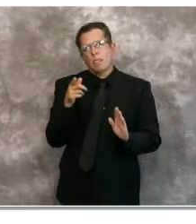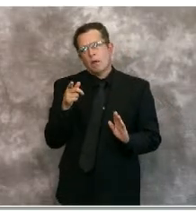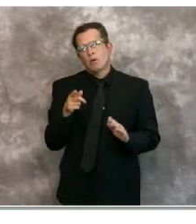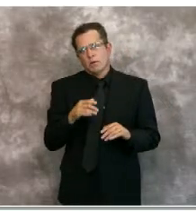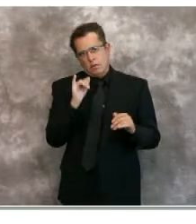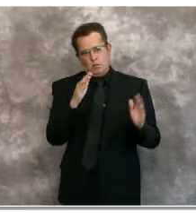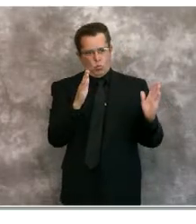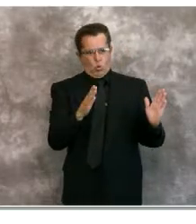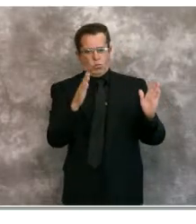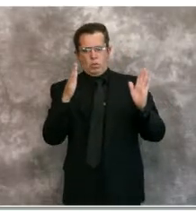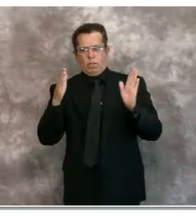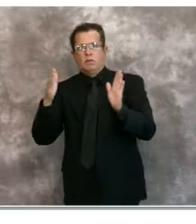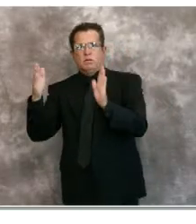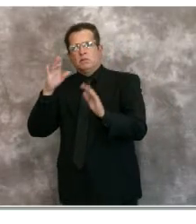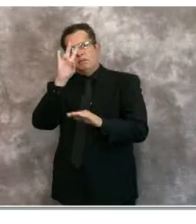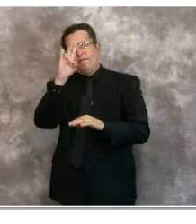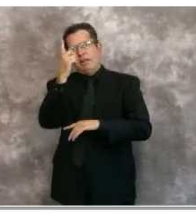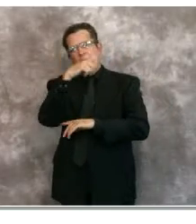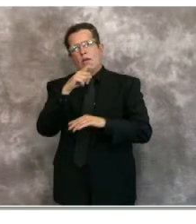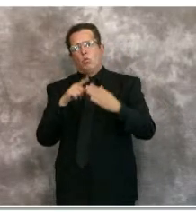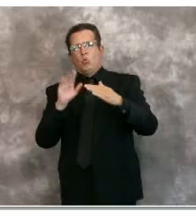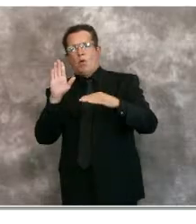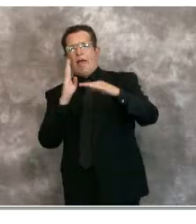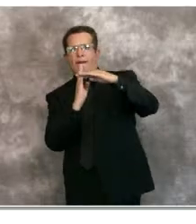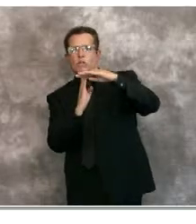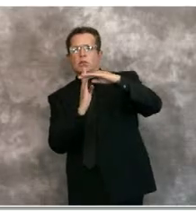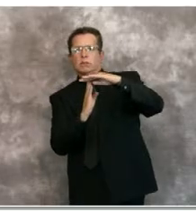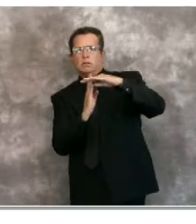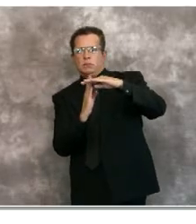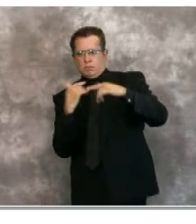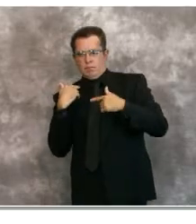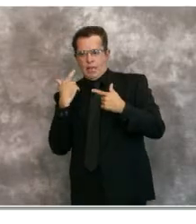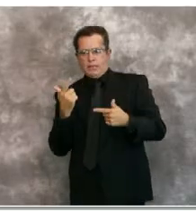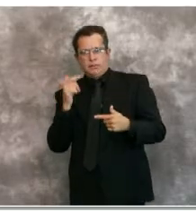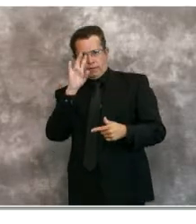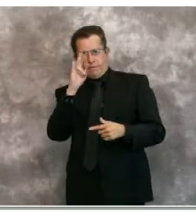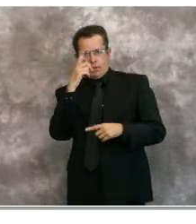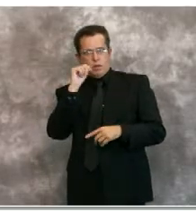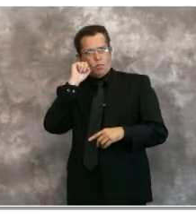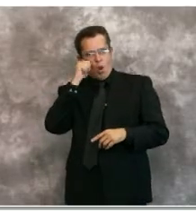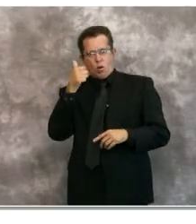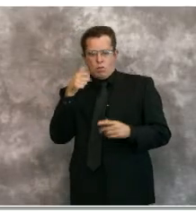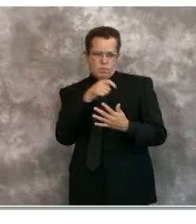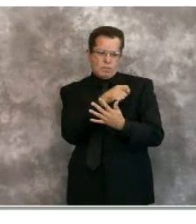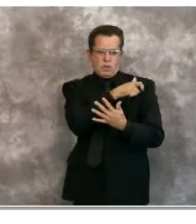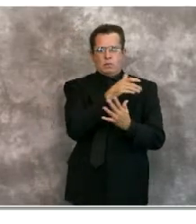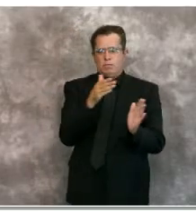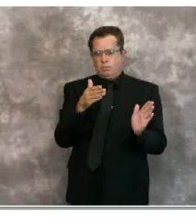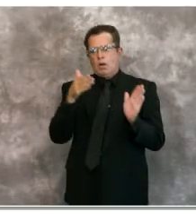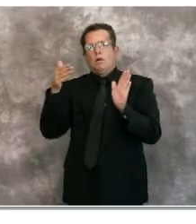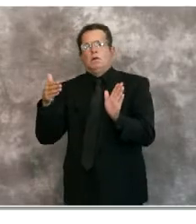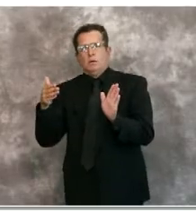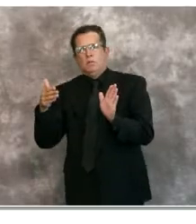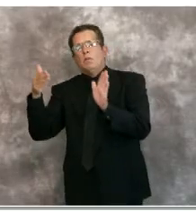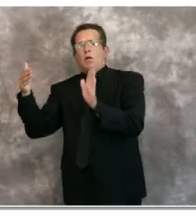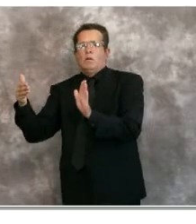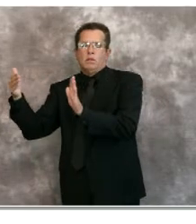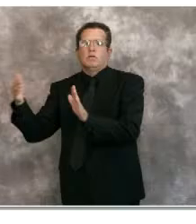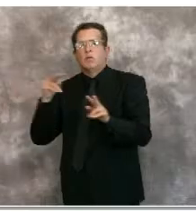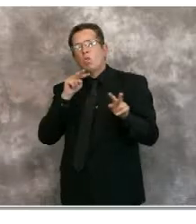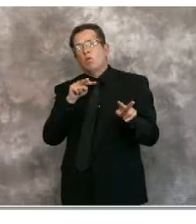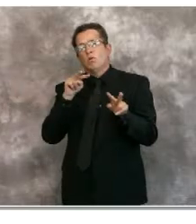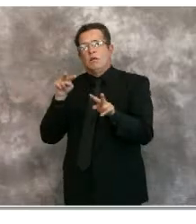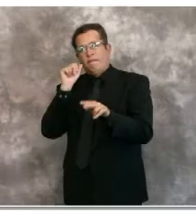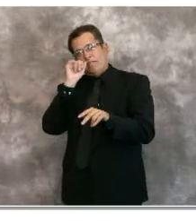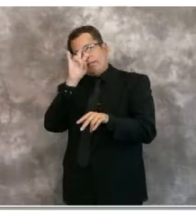a rolling 7-day average. It's the past 7 days. Tomorrow will be the past 7 days, and so on and so on.